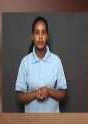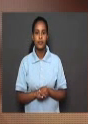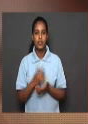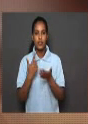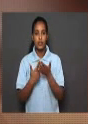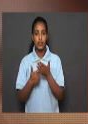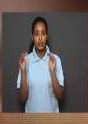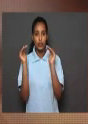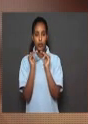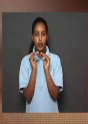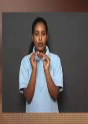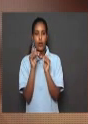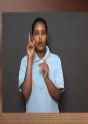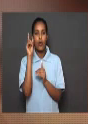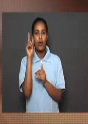This equals